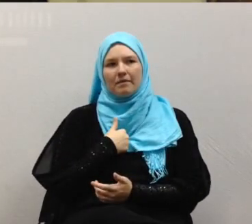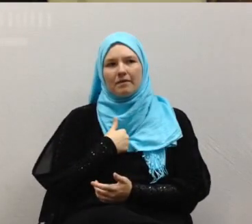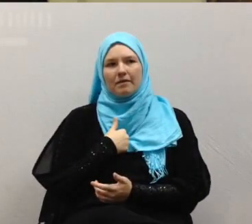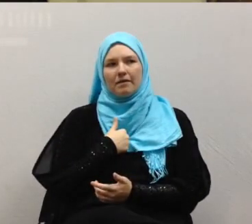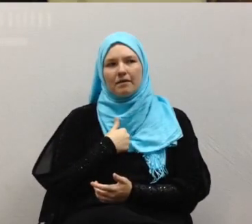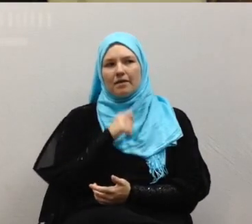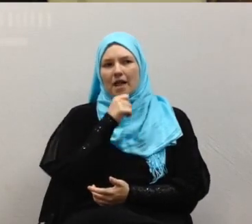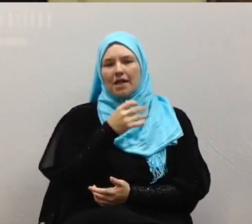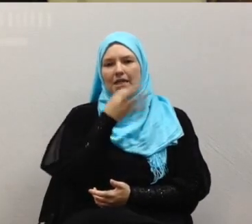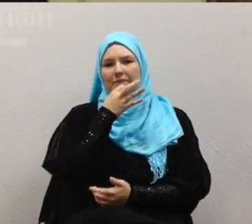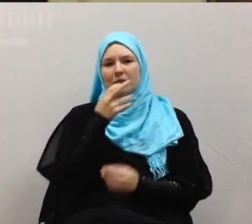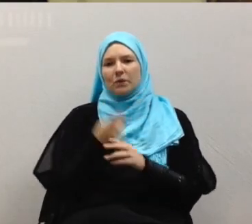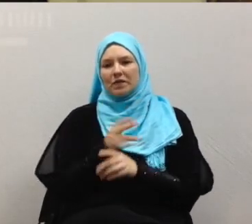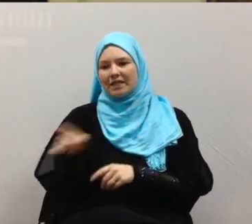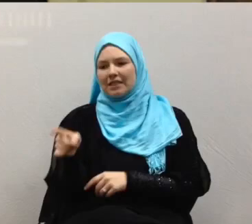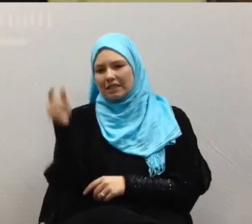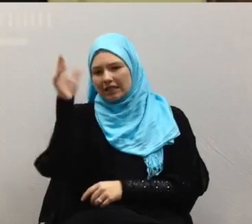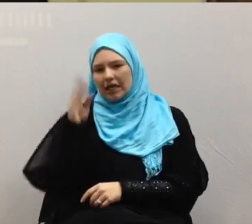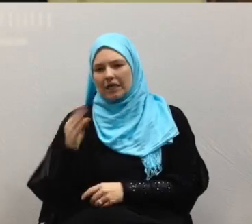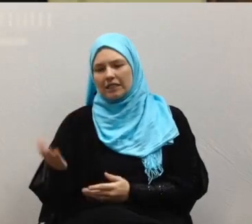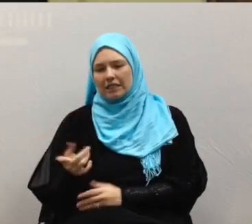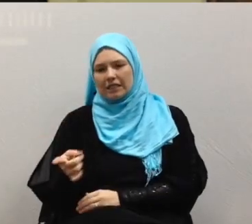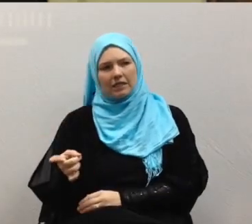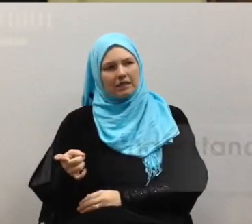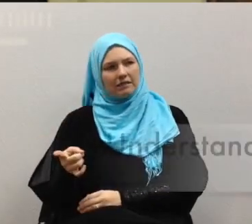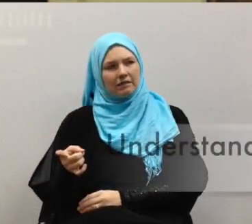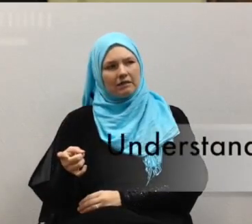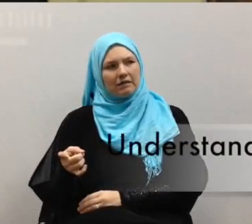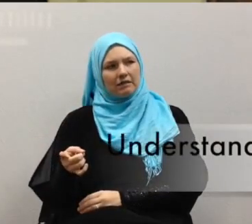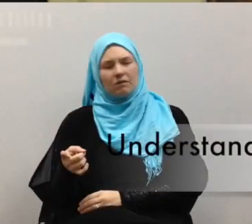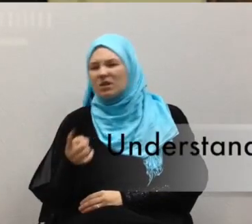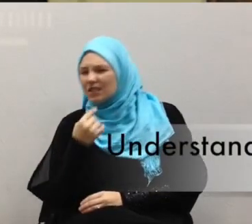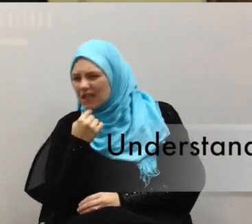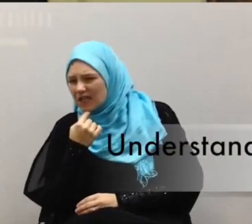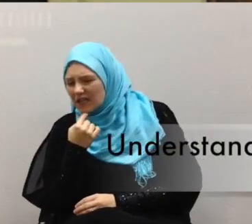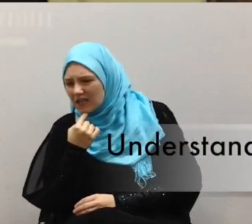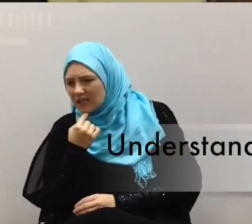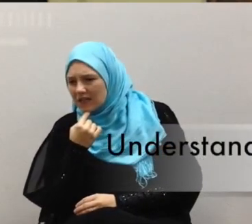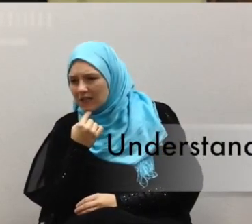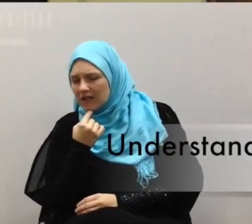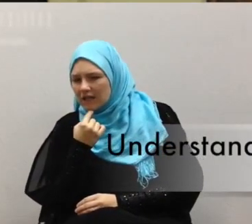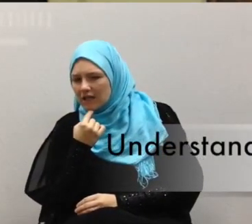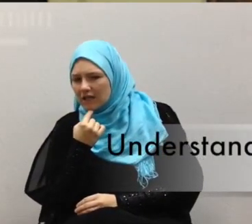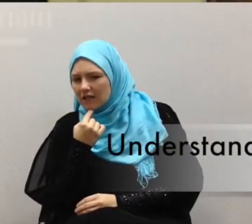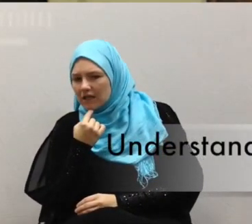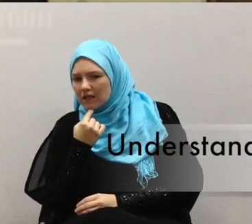here. Come on. Huh?